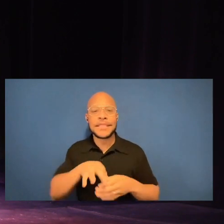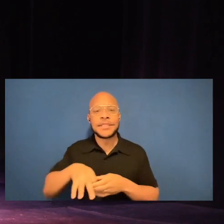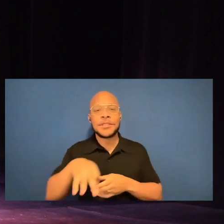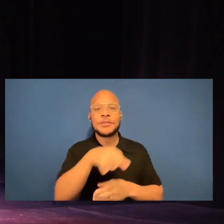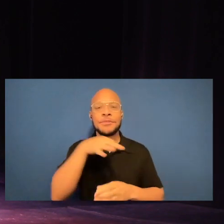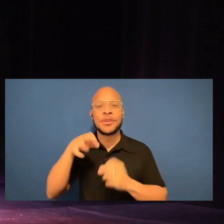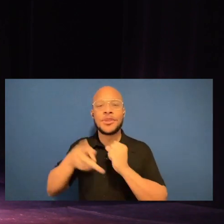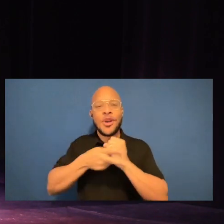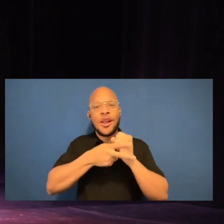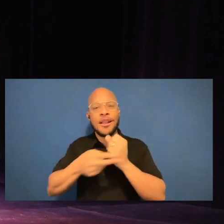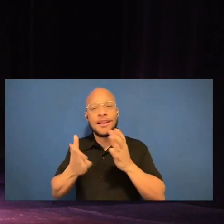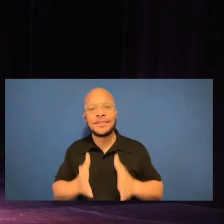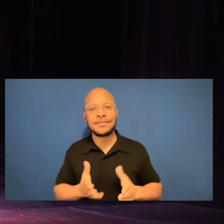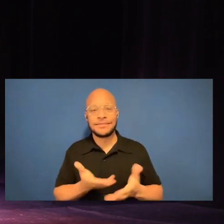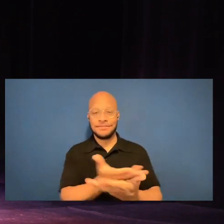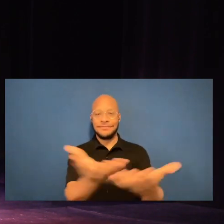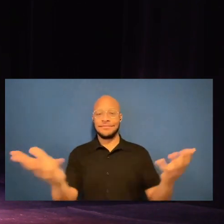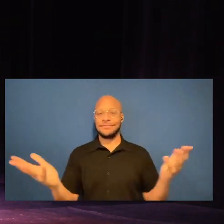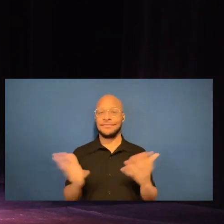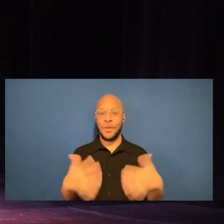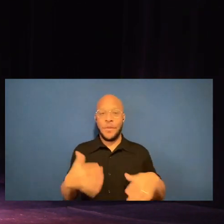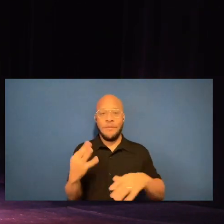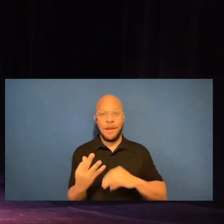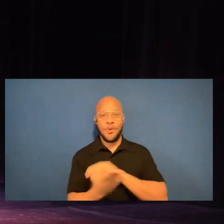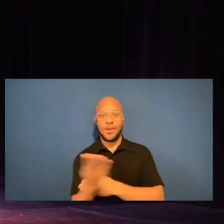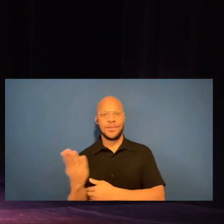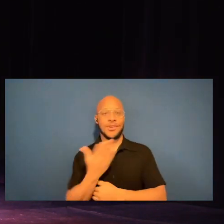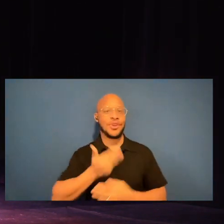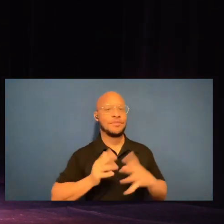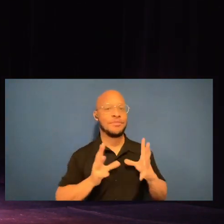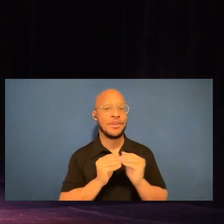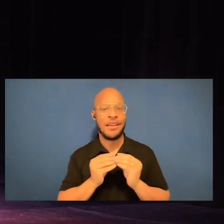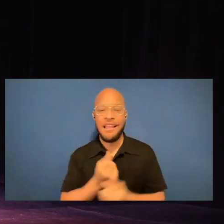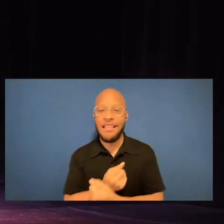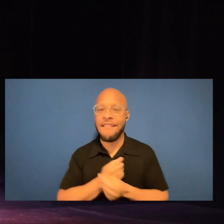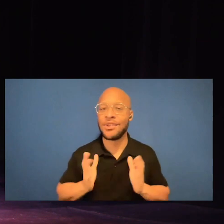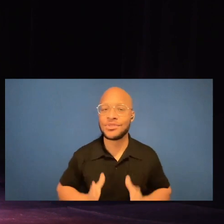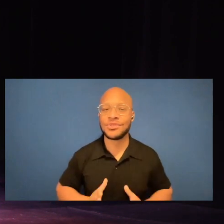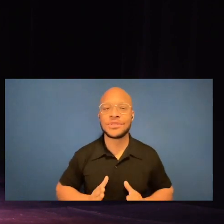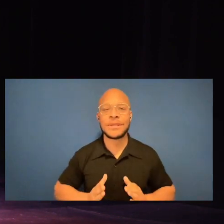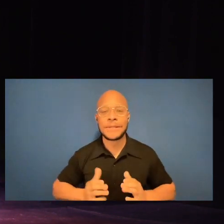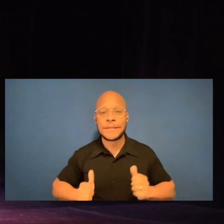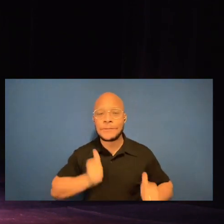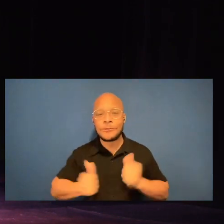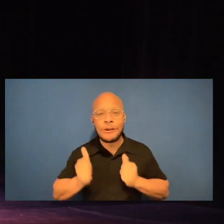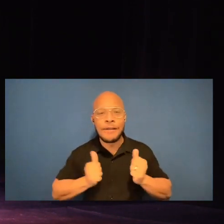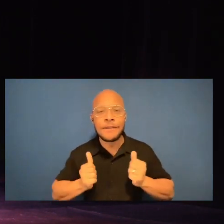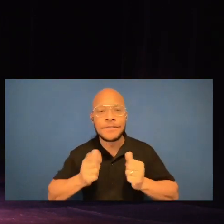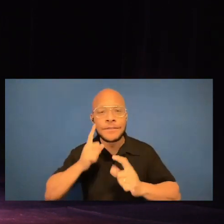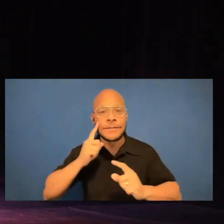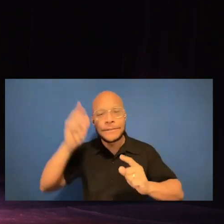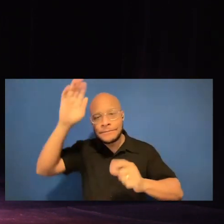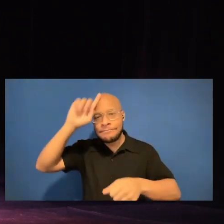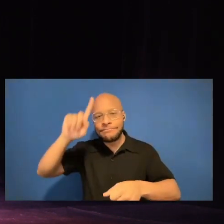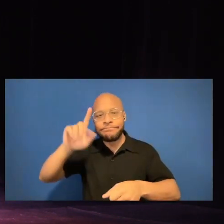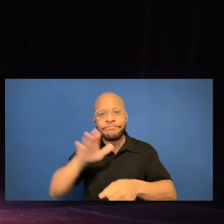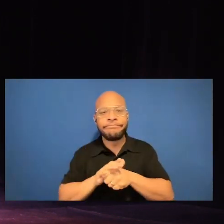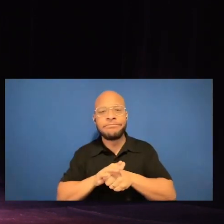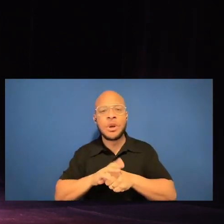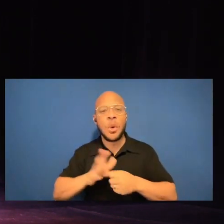The lovers, strivers, the survivors determined to transform into thrivers. It's good company.